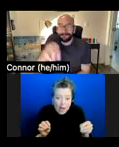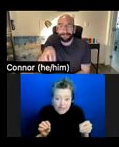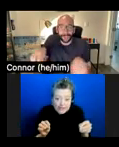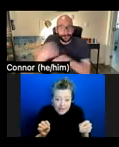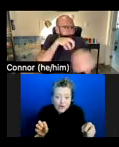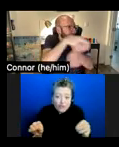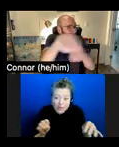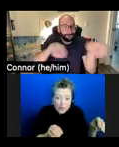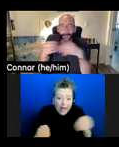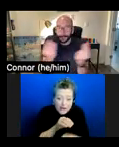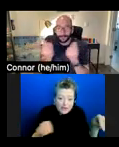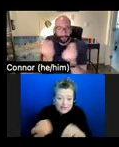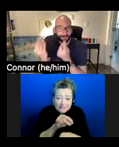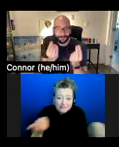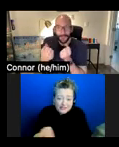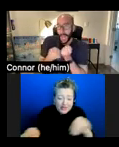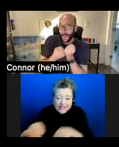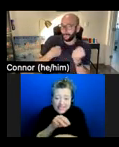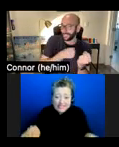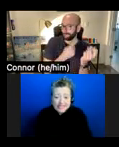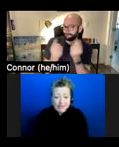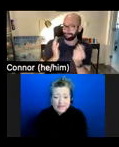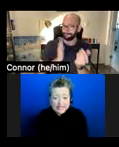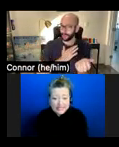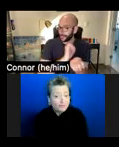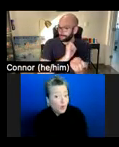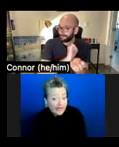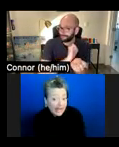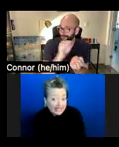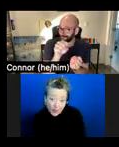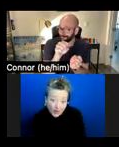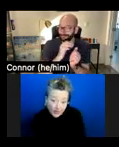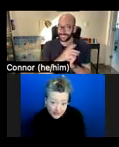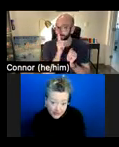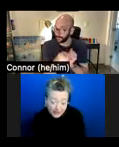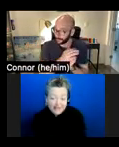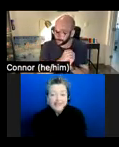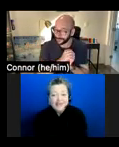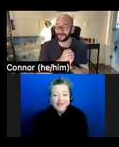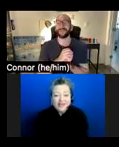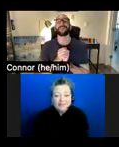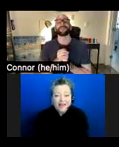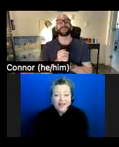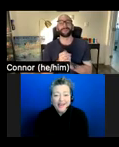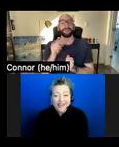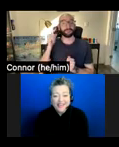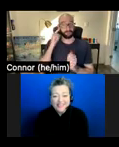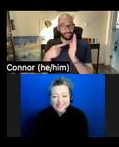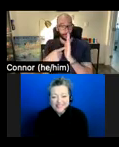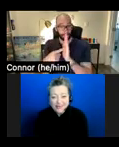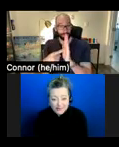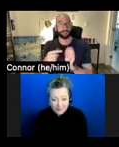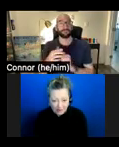little robots roaming around, doing things, keeping busy, supporting us in the work that we do. Um,